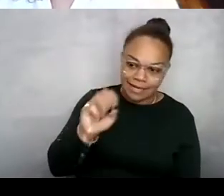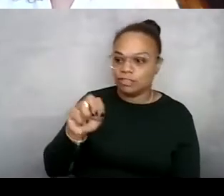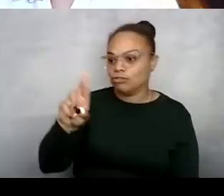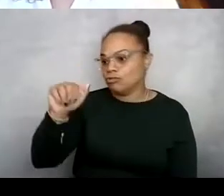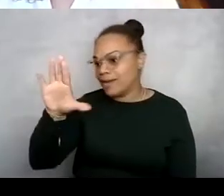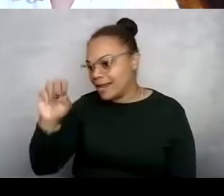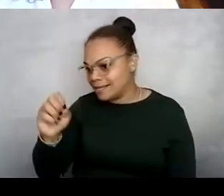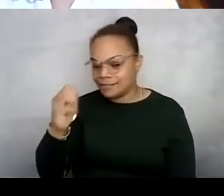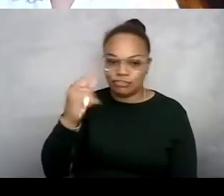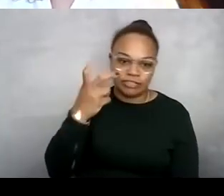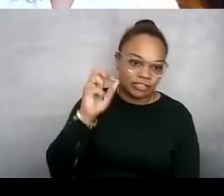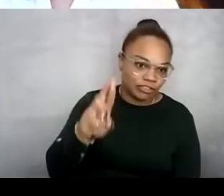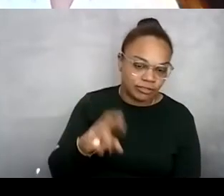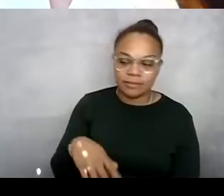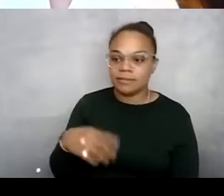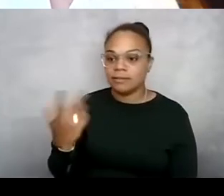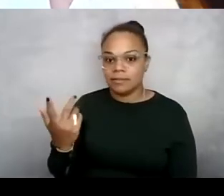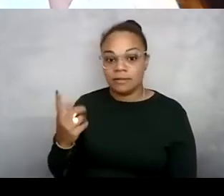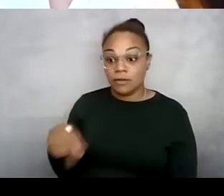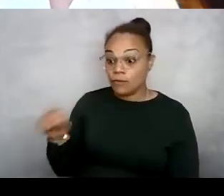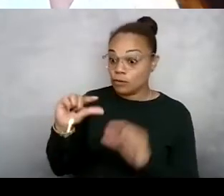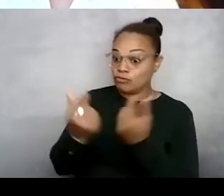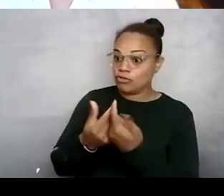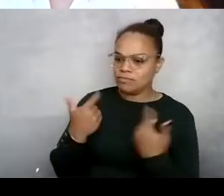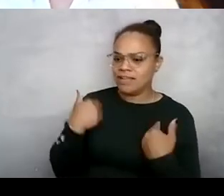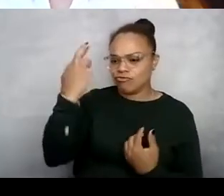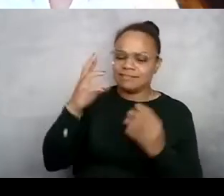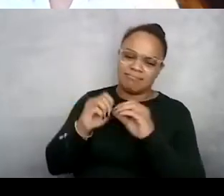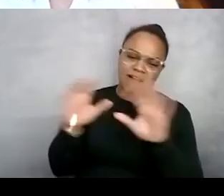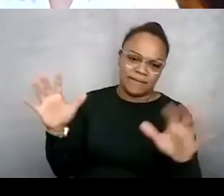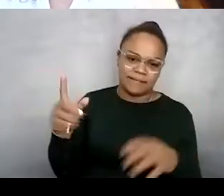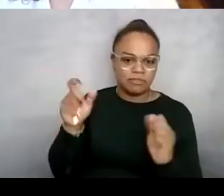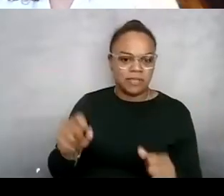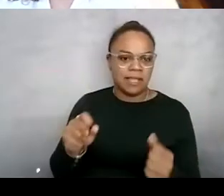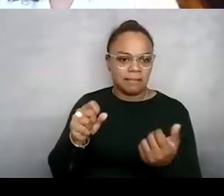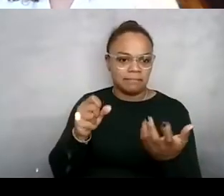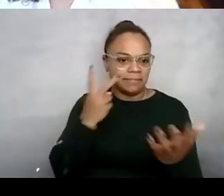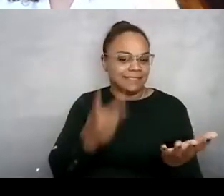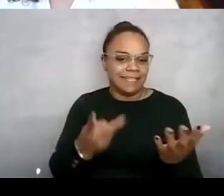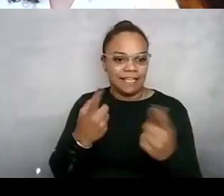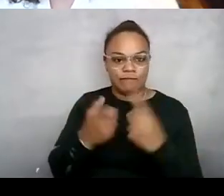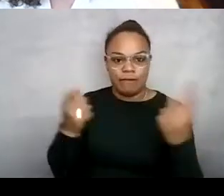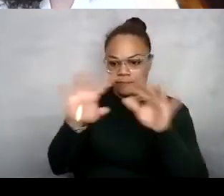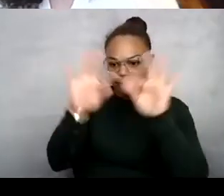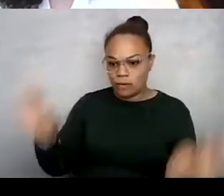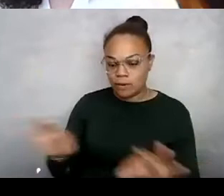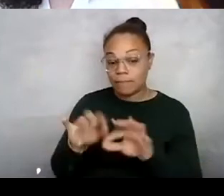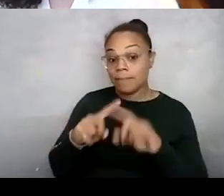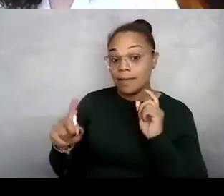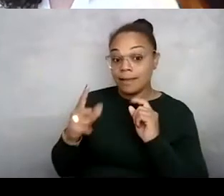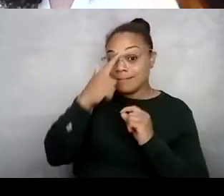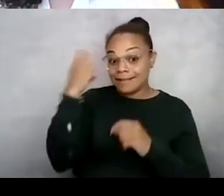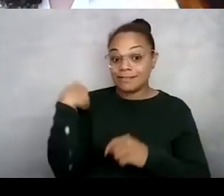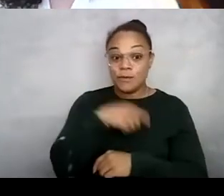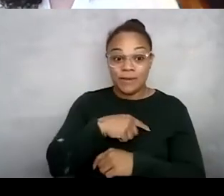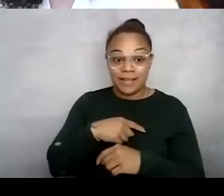to those well-worn grooves for reasons that are obvious. You can pull that off the form. But because we have invested